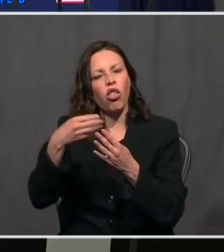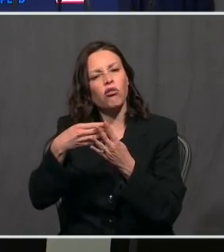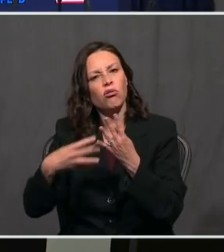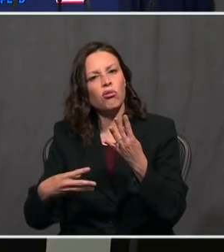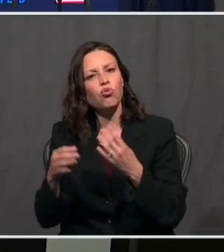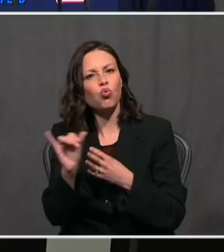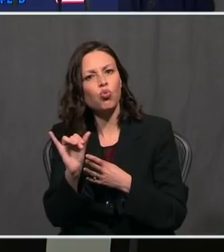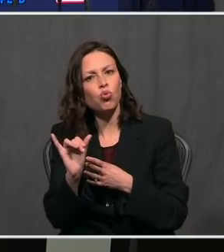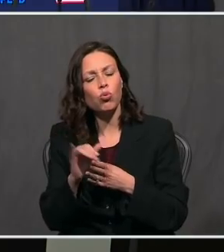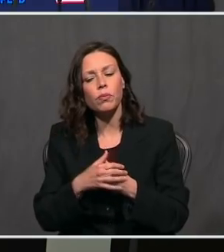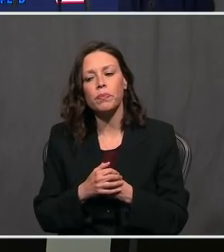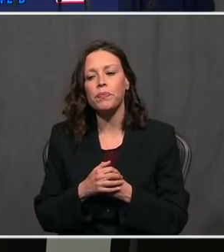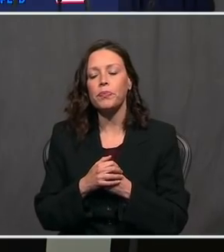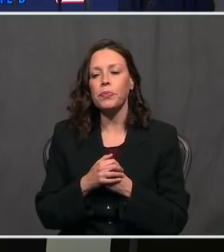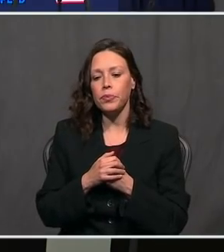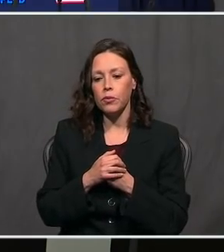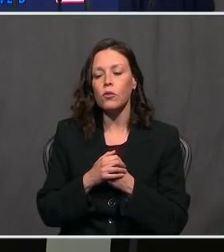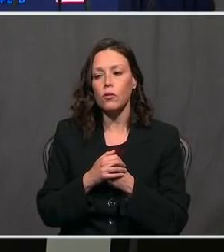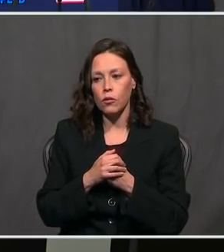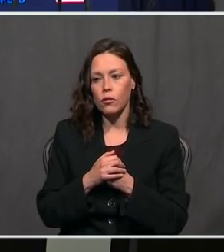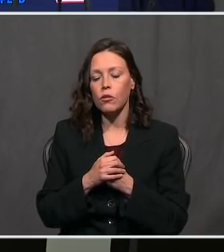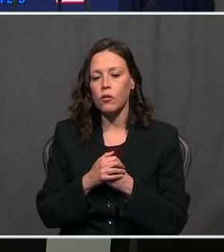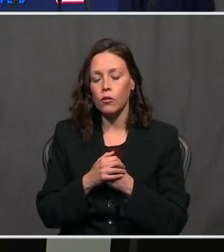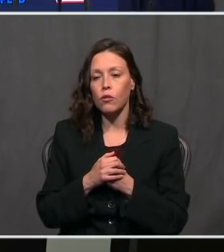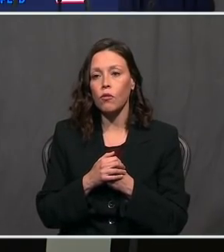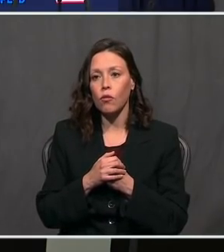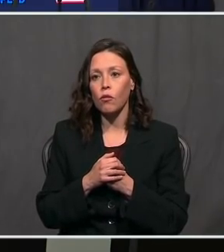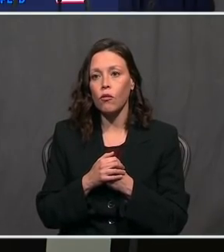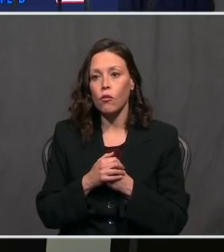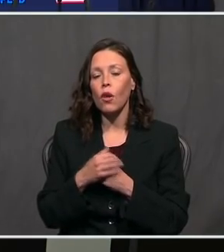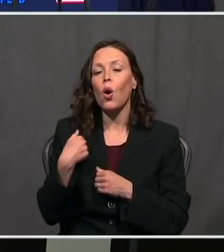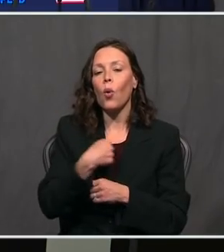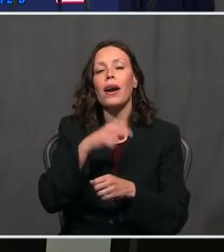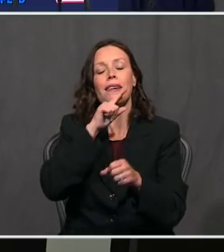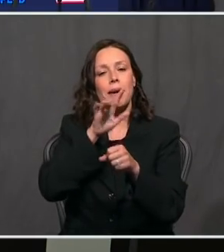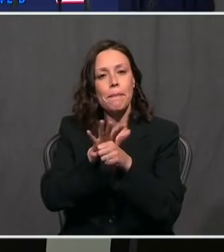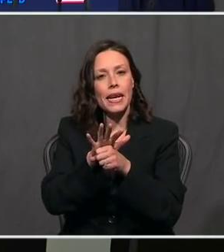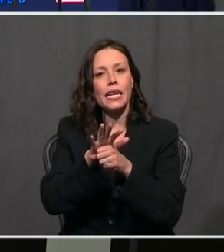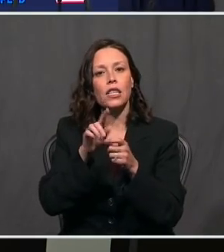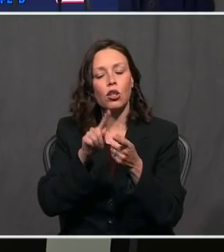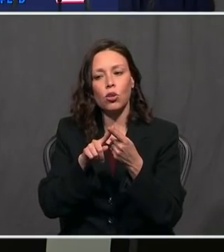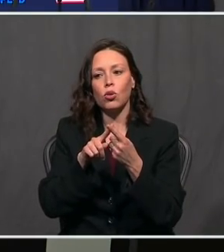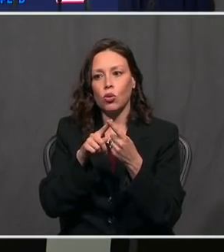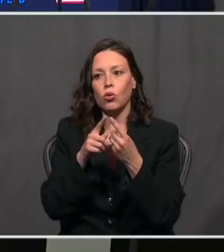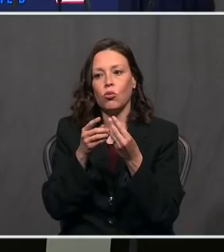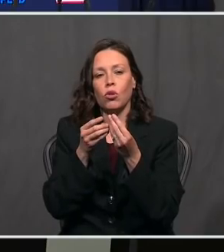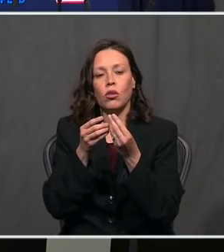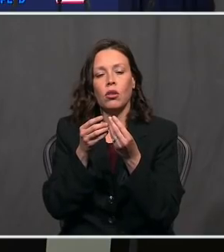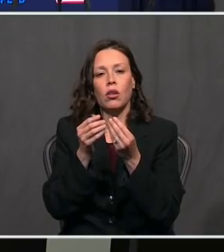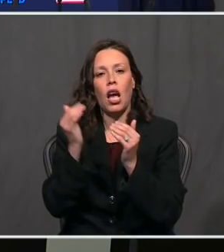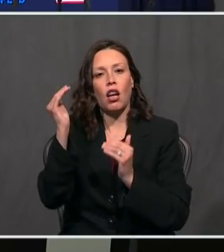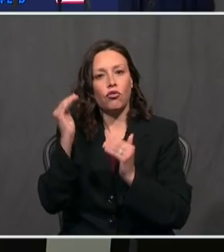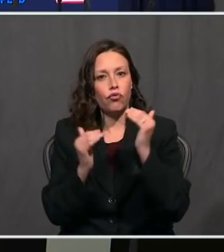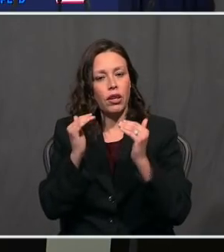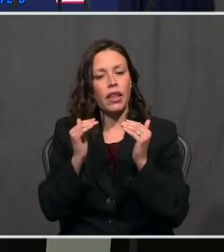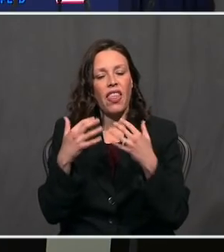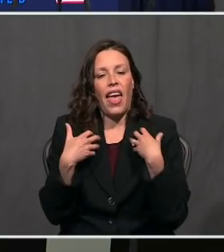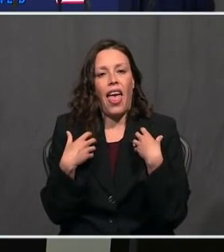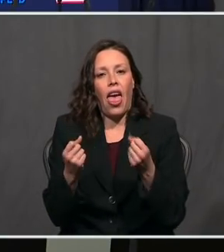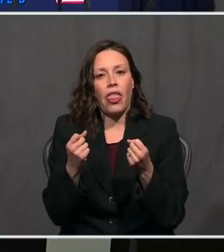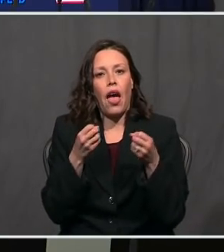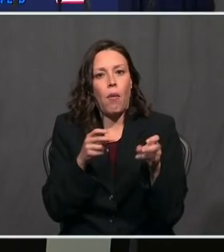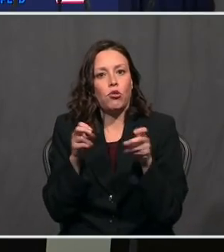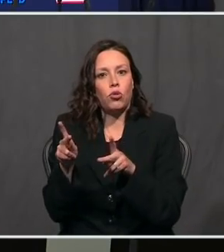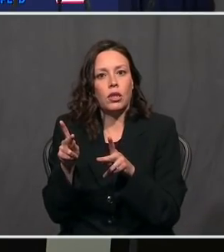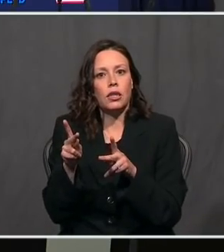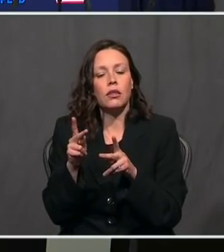vaccines. And finally, you know, we have experience and are committed to addressing the health inequities with outreach,